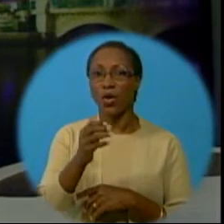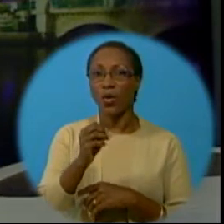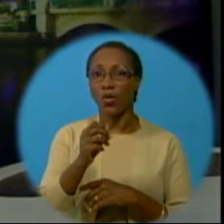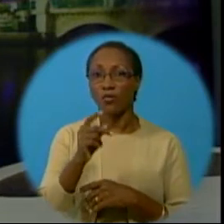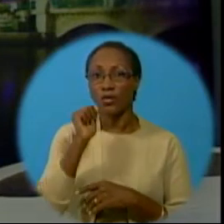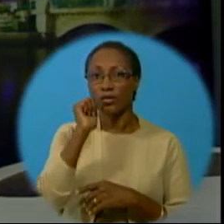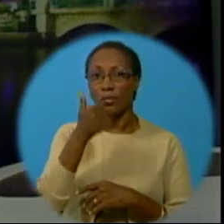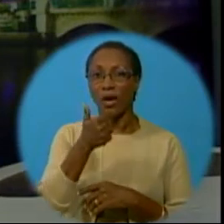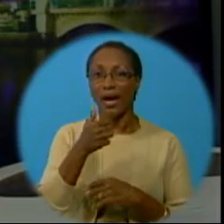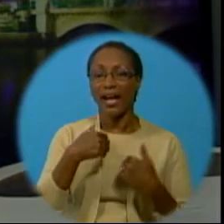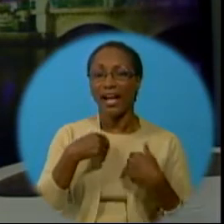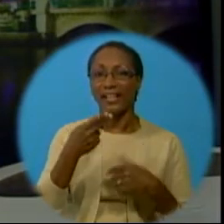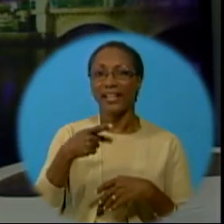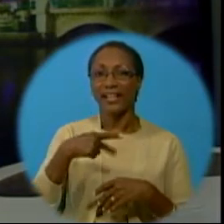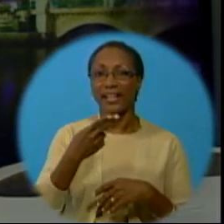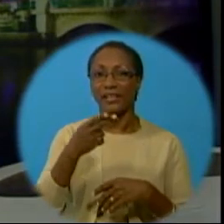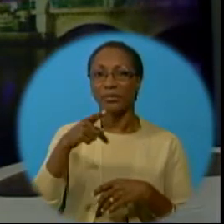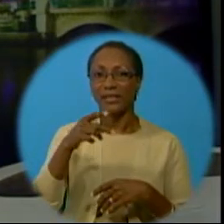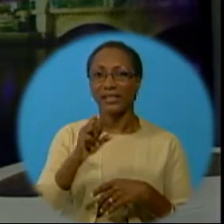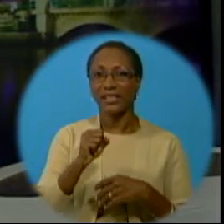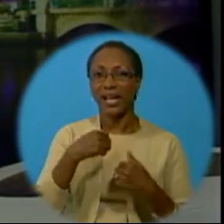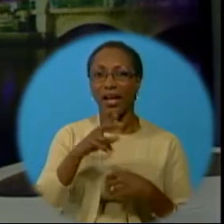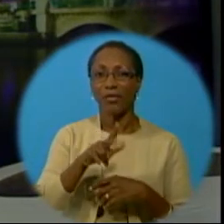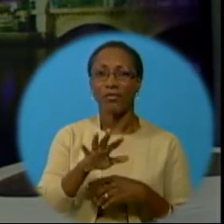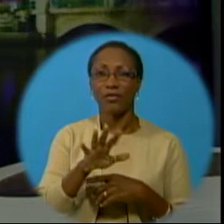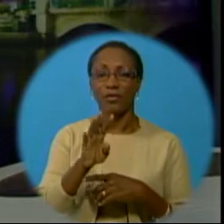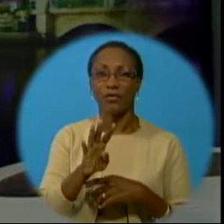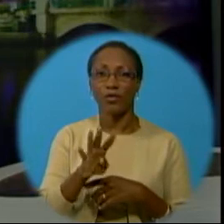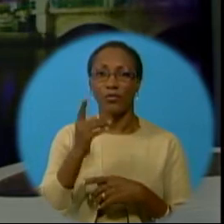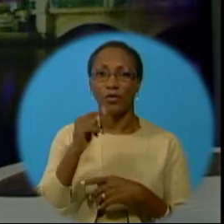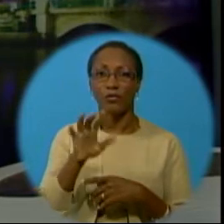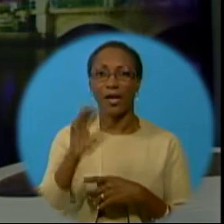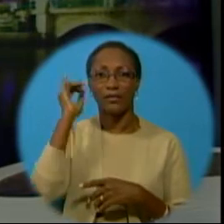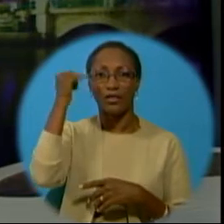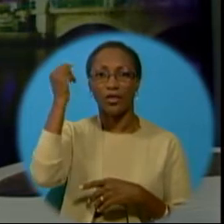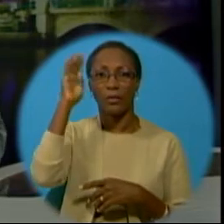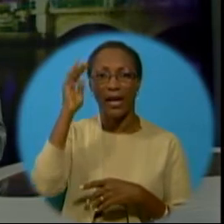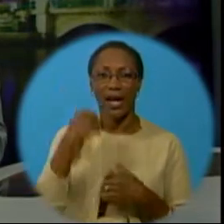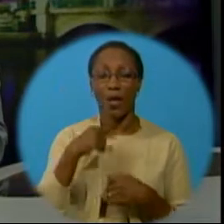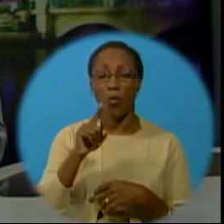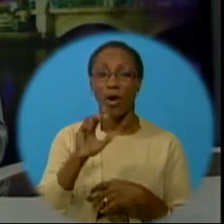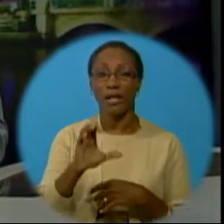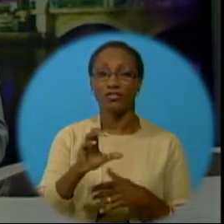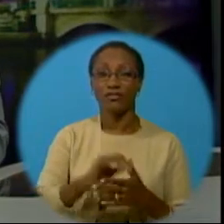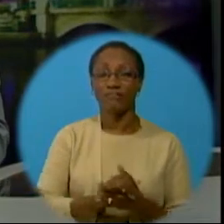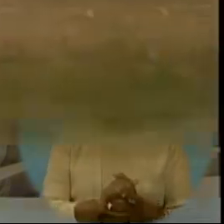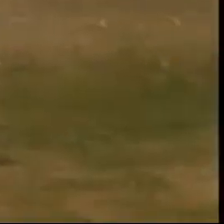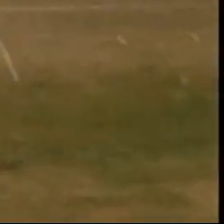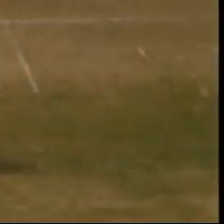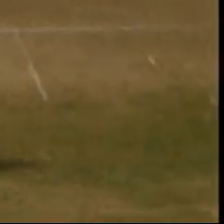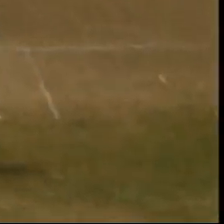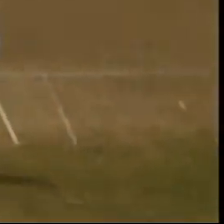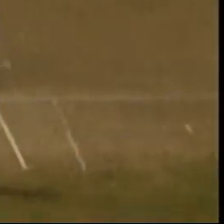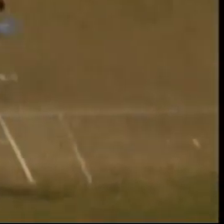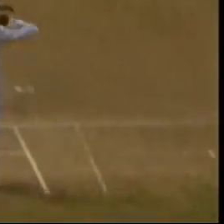on 354 for 5 in their second innings. Jermaine Blackwood led the way with a century. We pick up the action